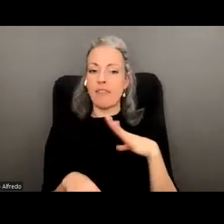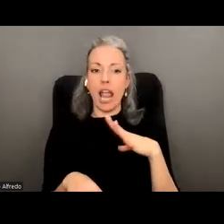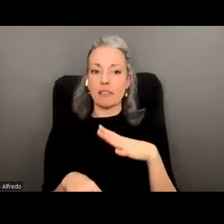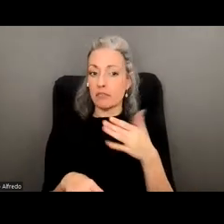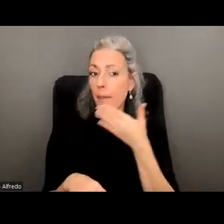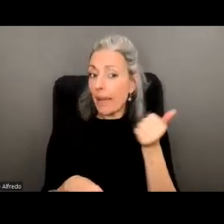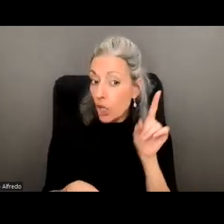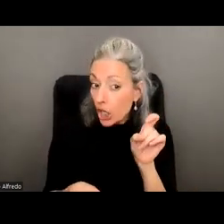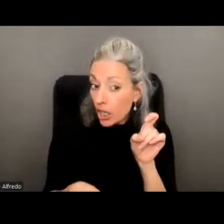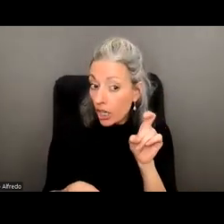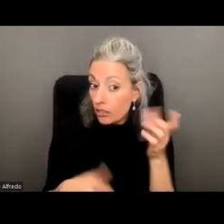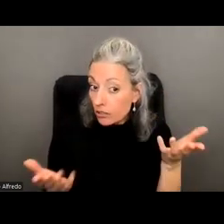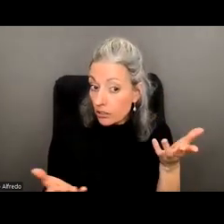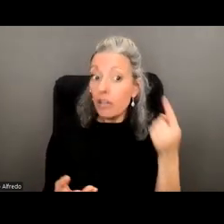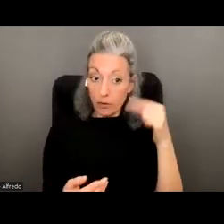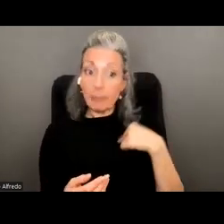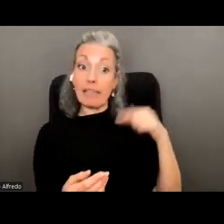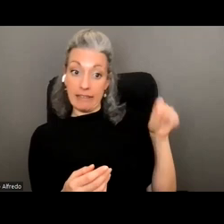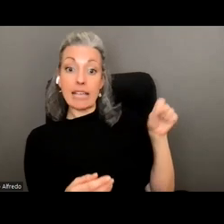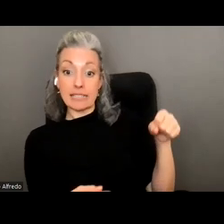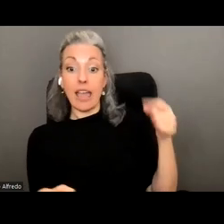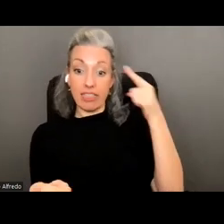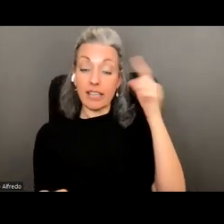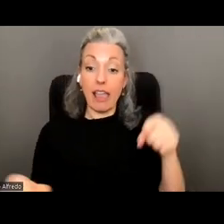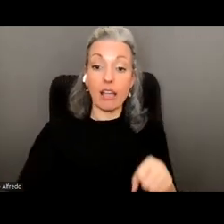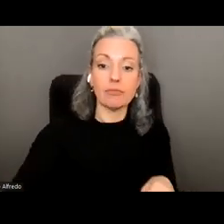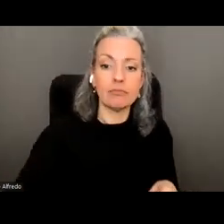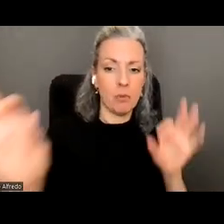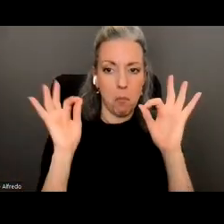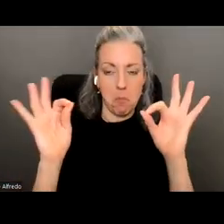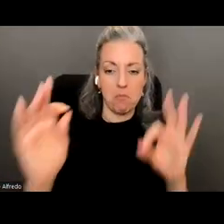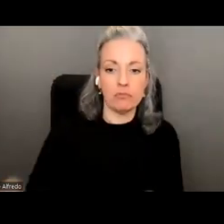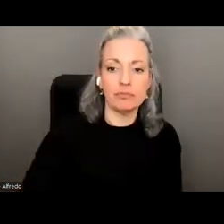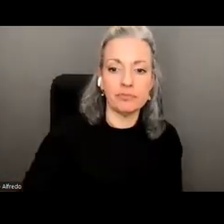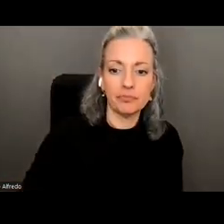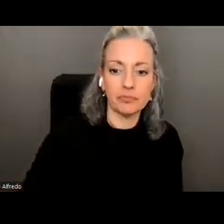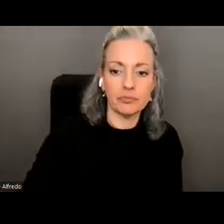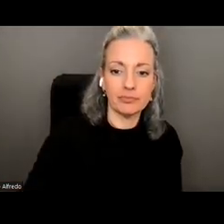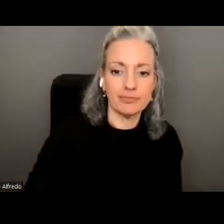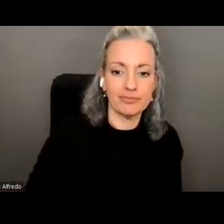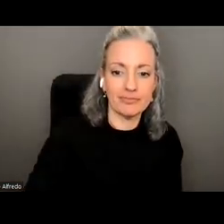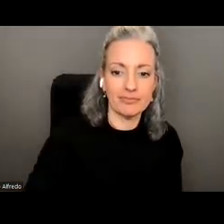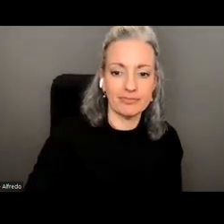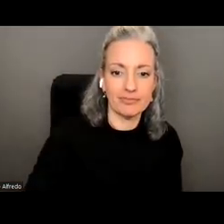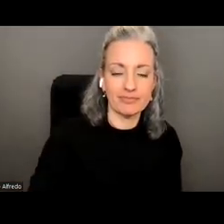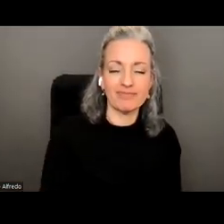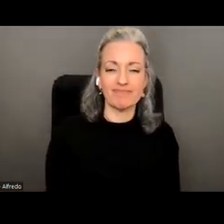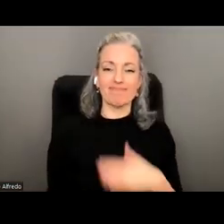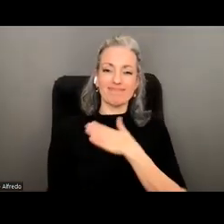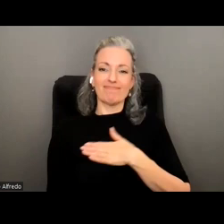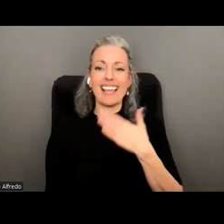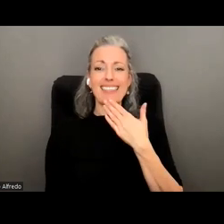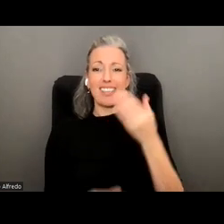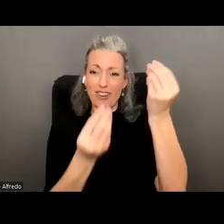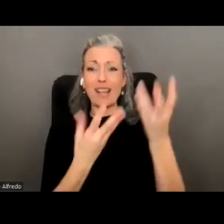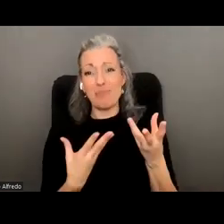better? For me, it is. I think, yeah. That is perfect. Thank you, Elizabeth. That's perfect volume. I appreciate you saying